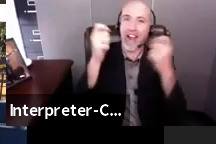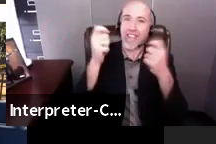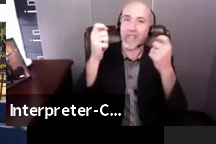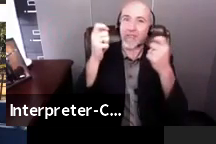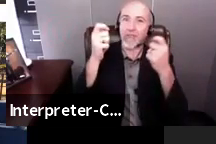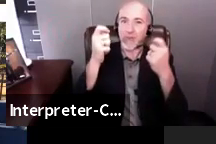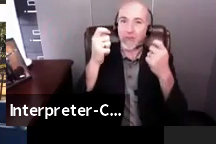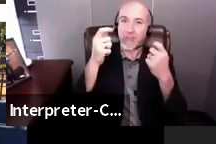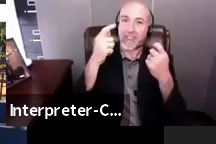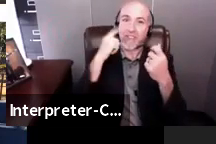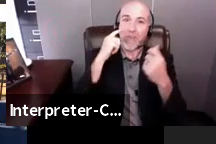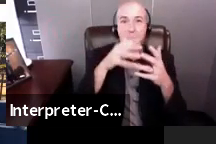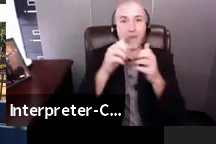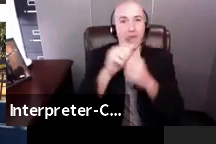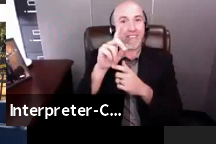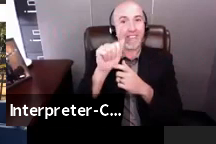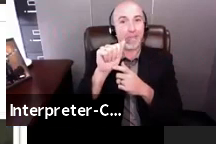celebration.